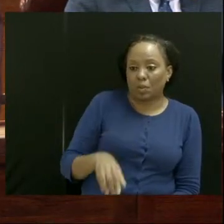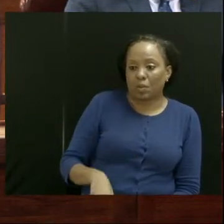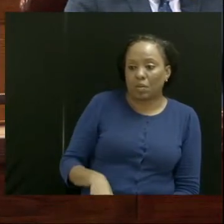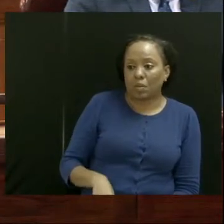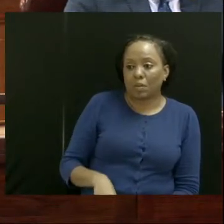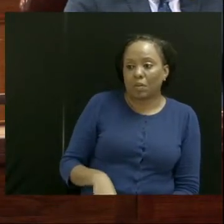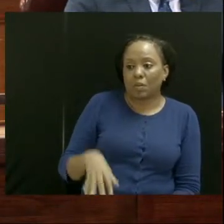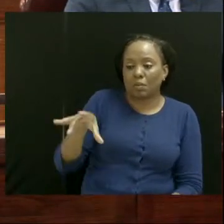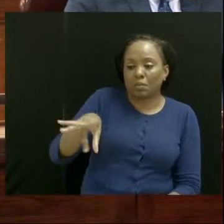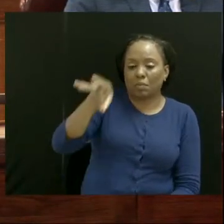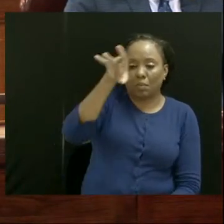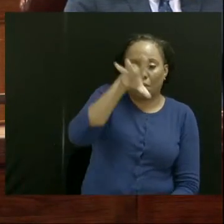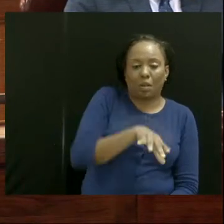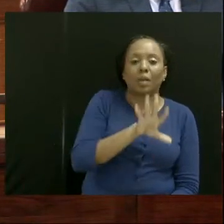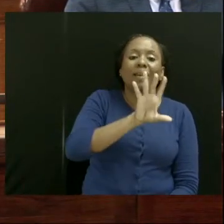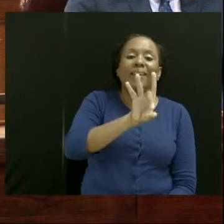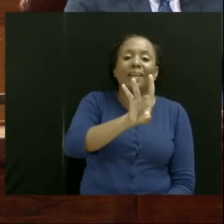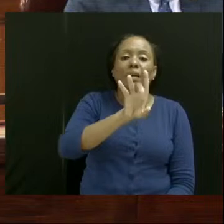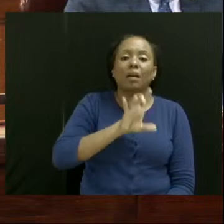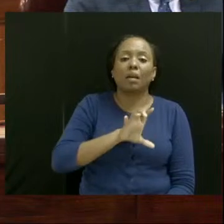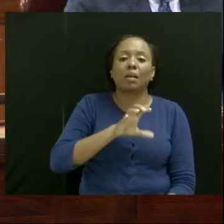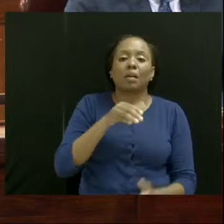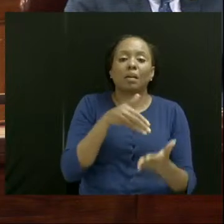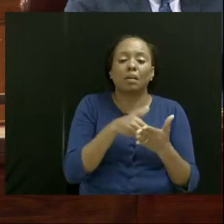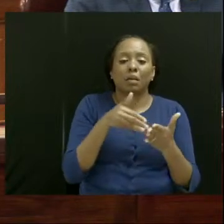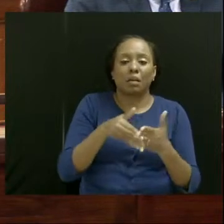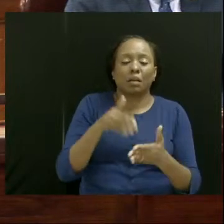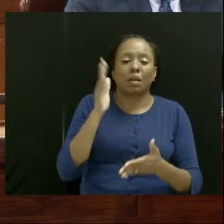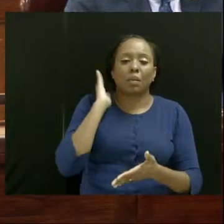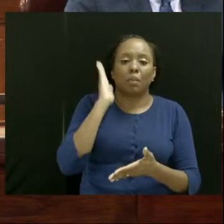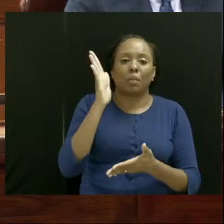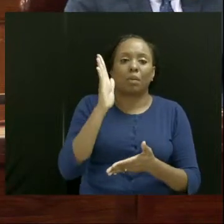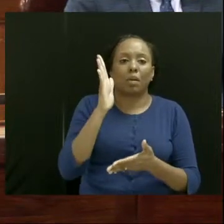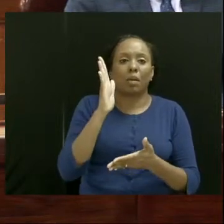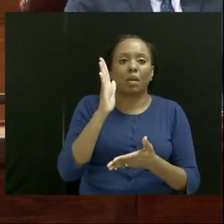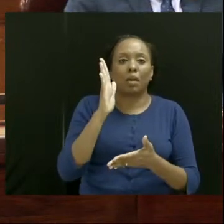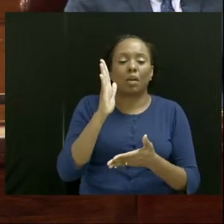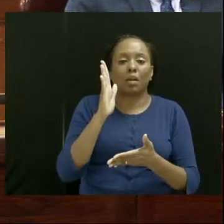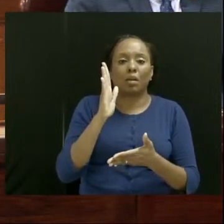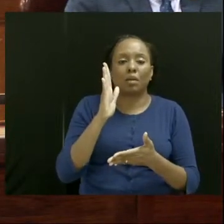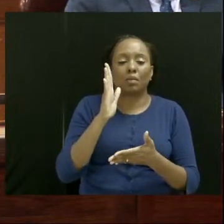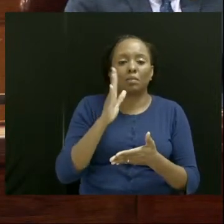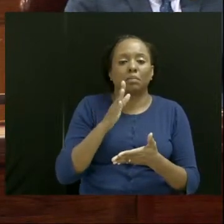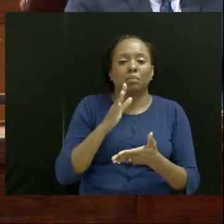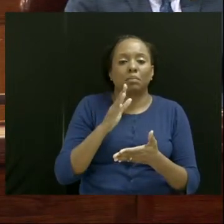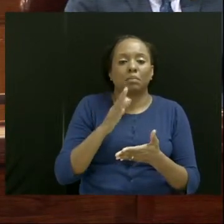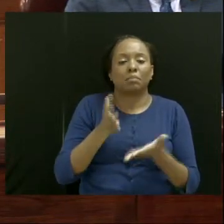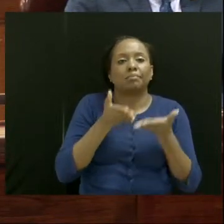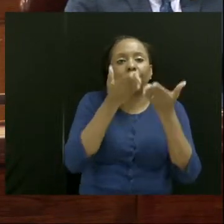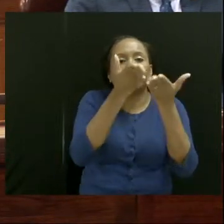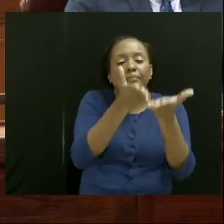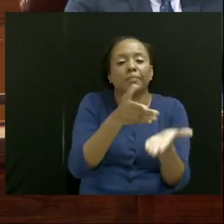$800+ million, will be applied to debt service in the year ahead of us.